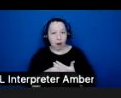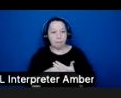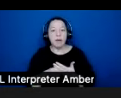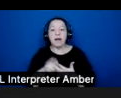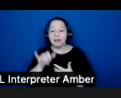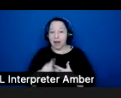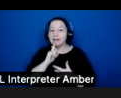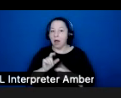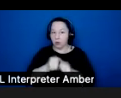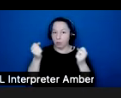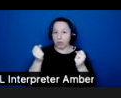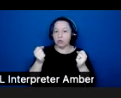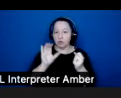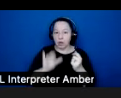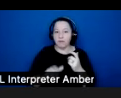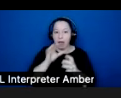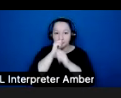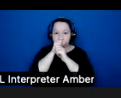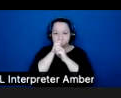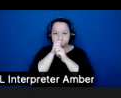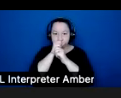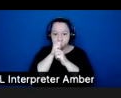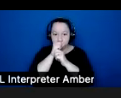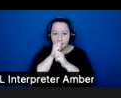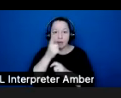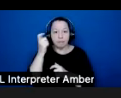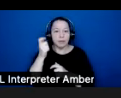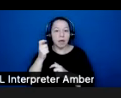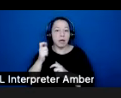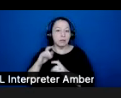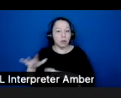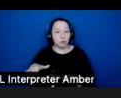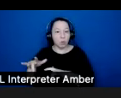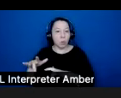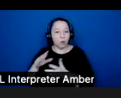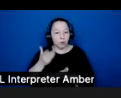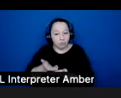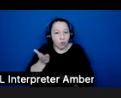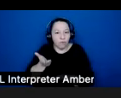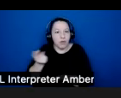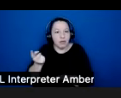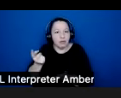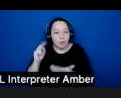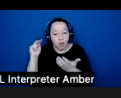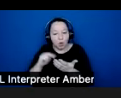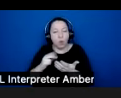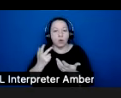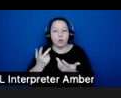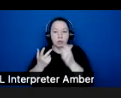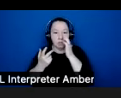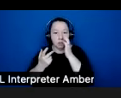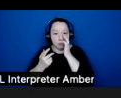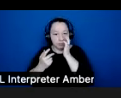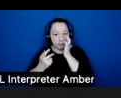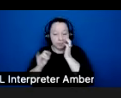of confidentiality. Because there is recording proof that people can come to for help, and that would be